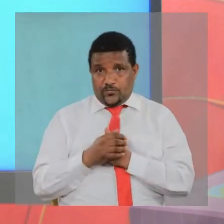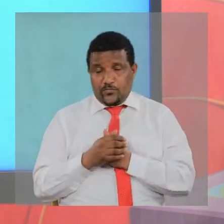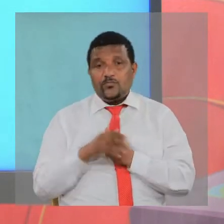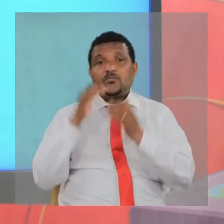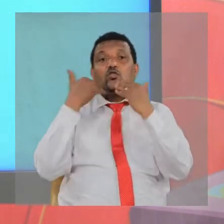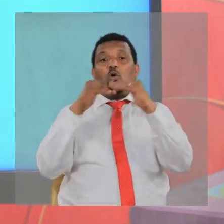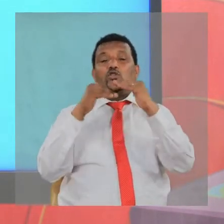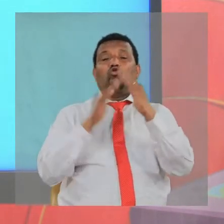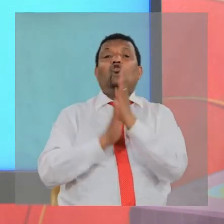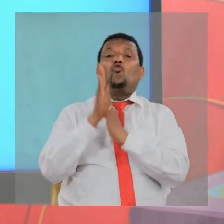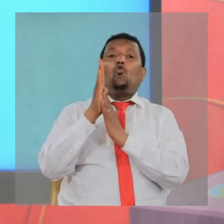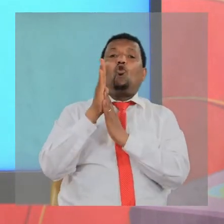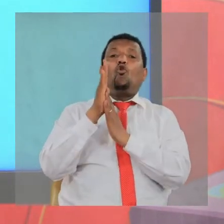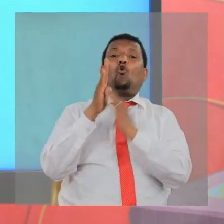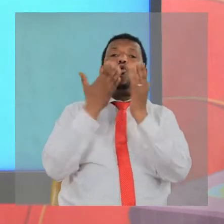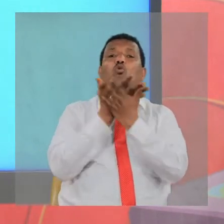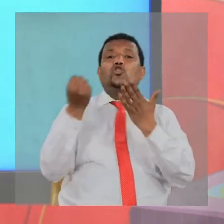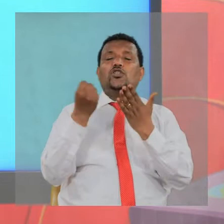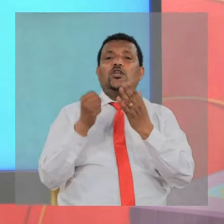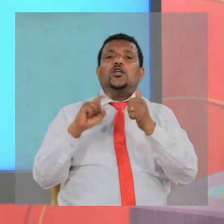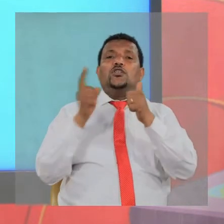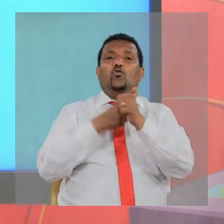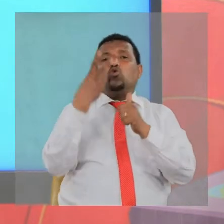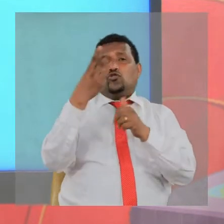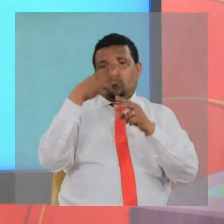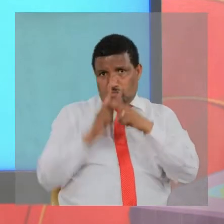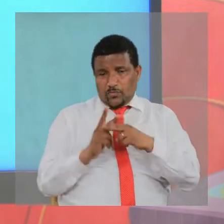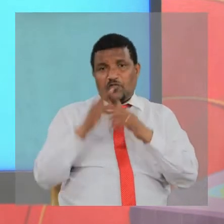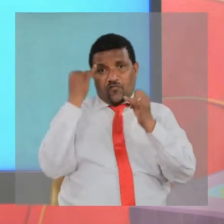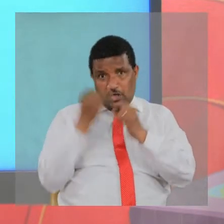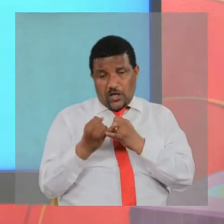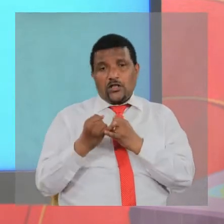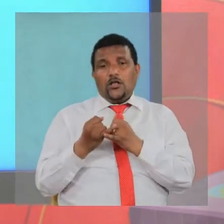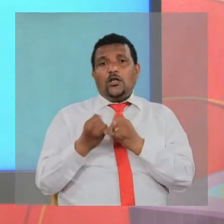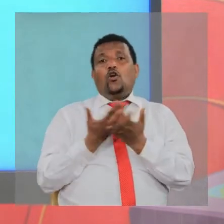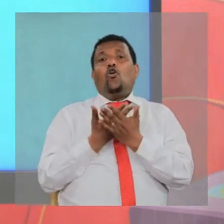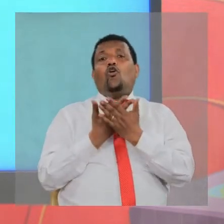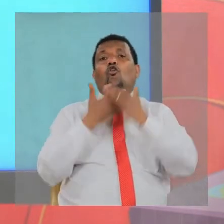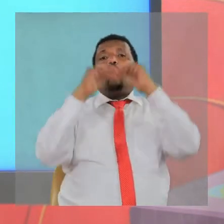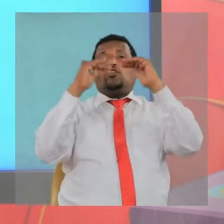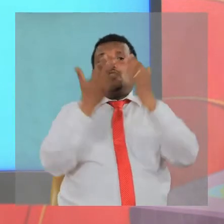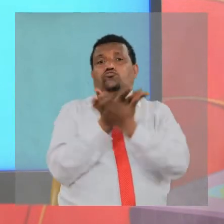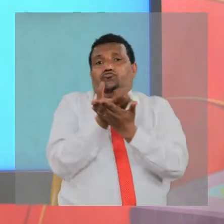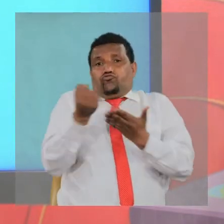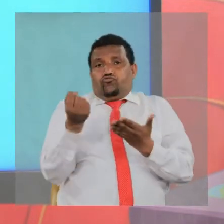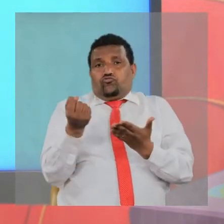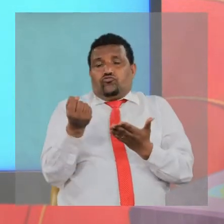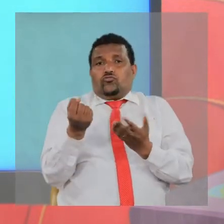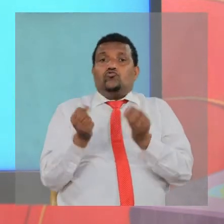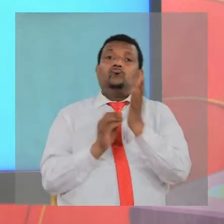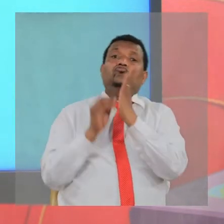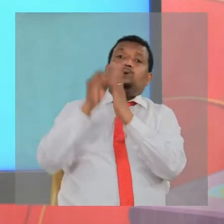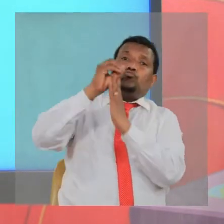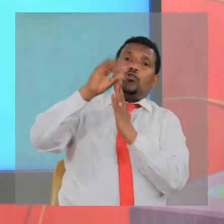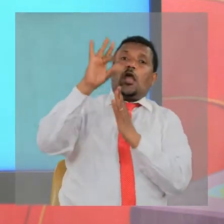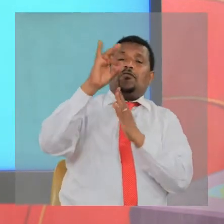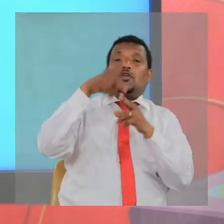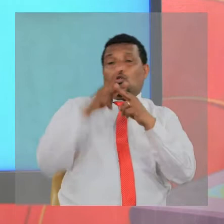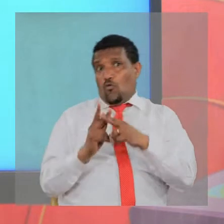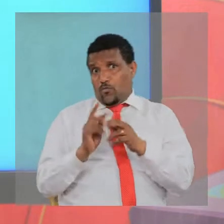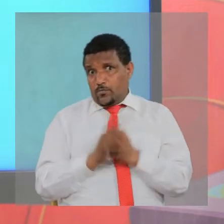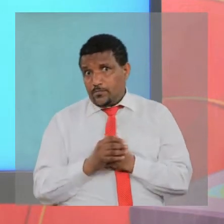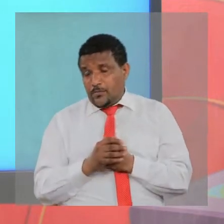the quantity of a commodity was initially 2 kg and finally the quantity increased to 8